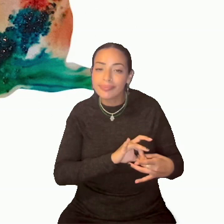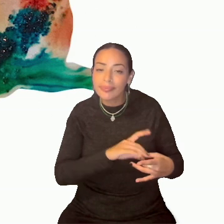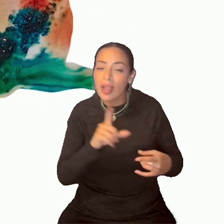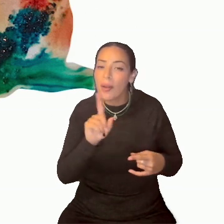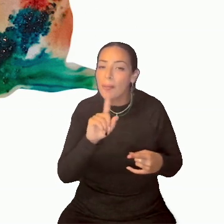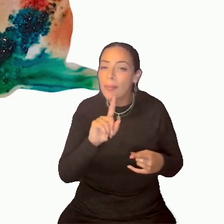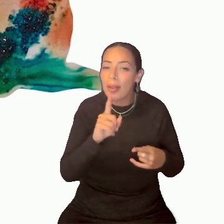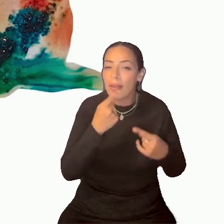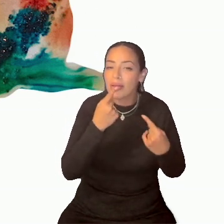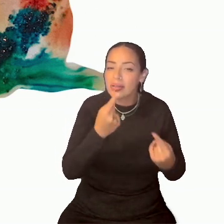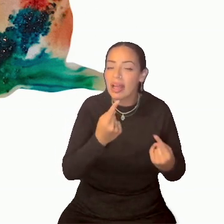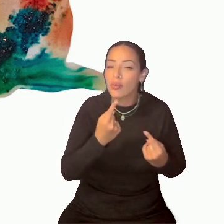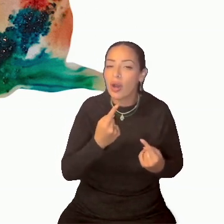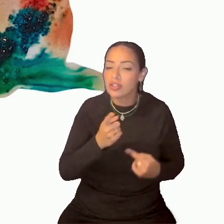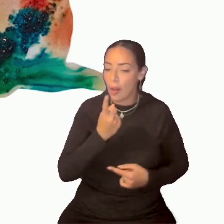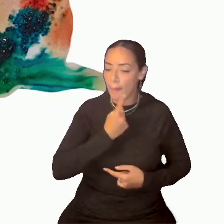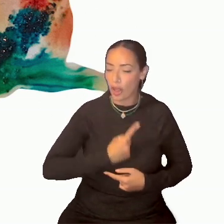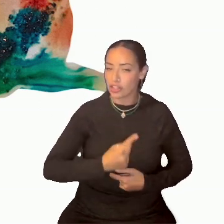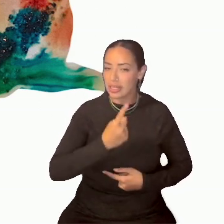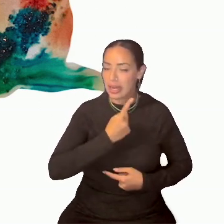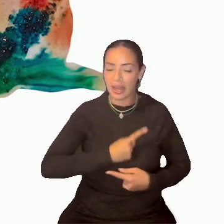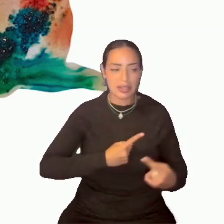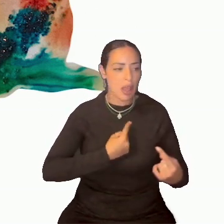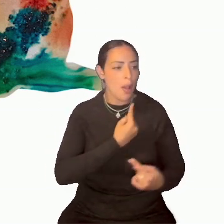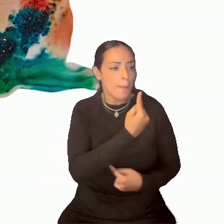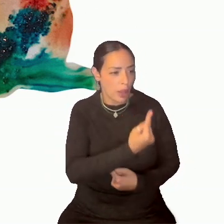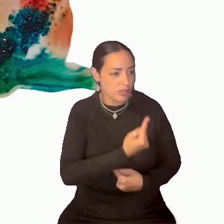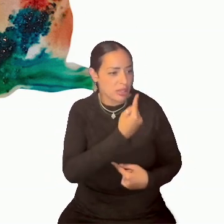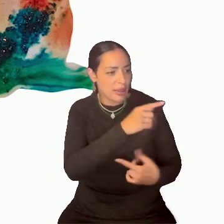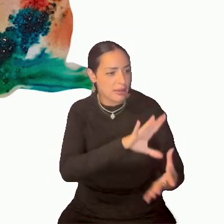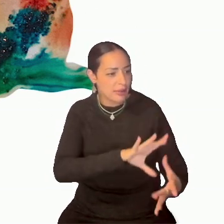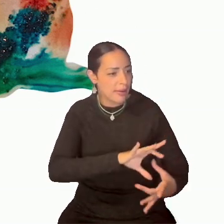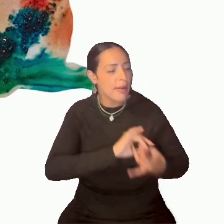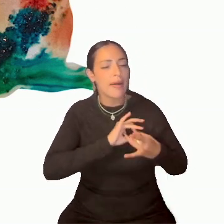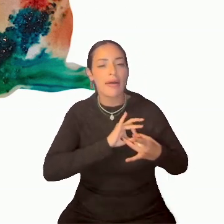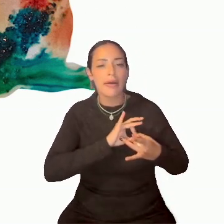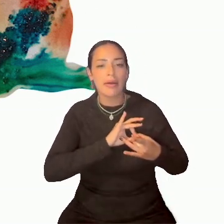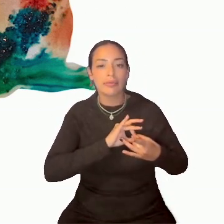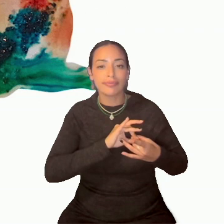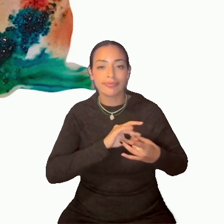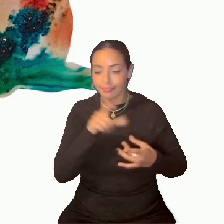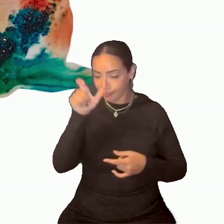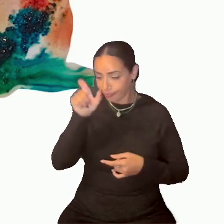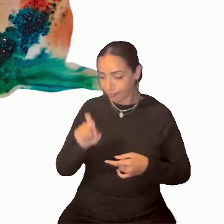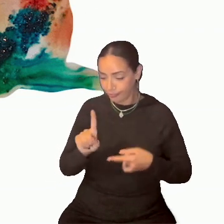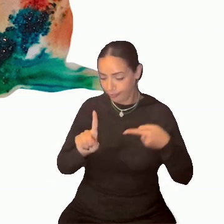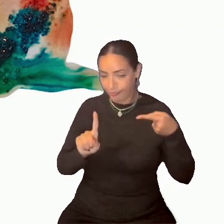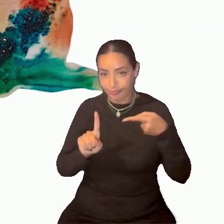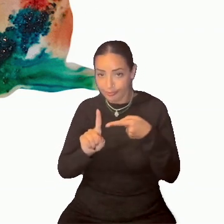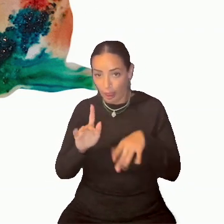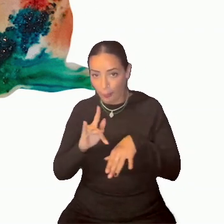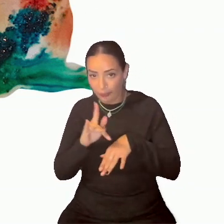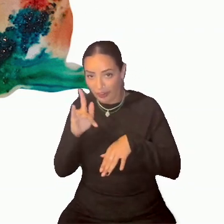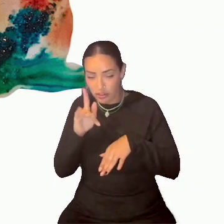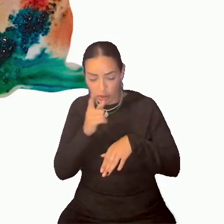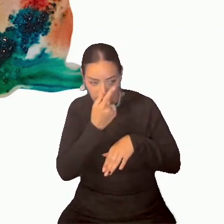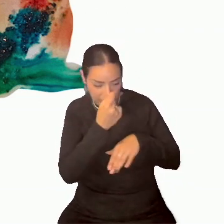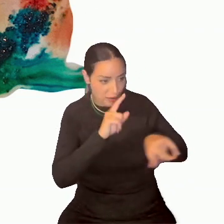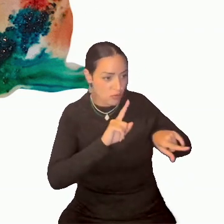as personalisation, the capacity of their family liaison officer to recognise and respond to their unique